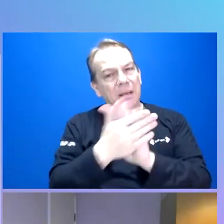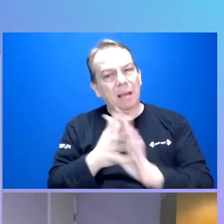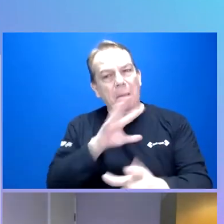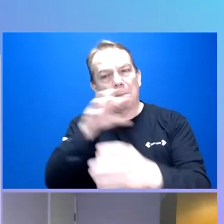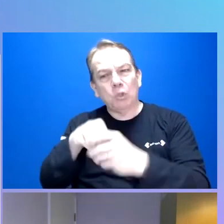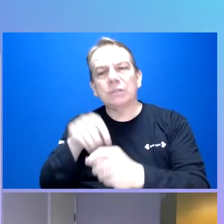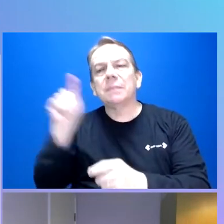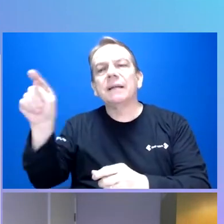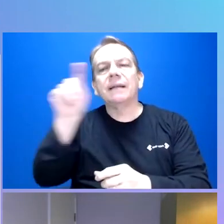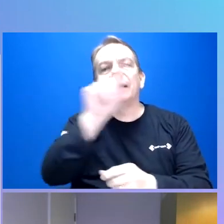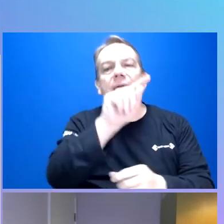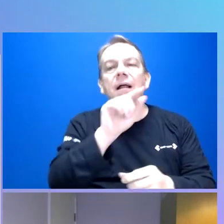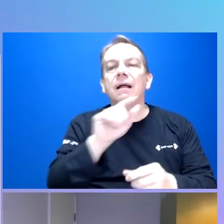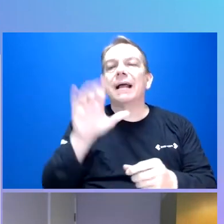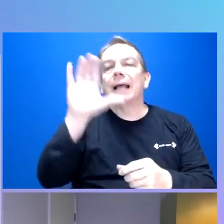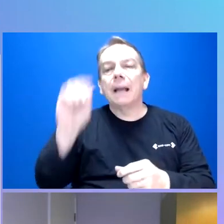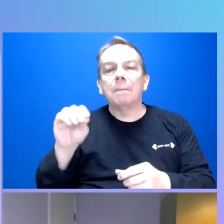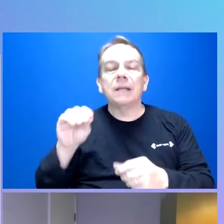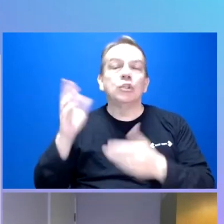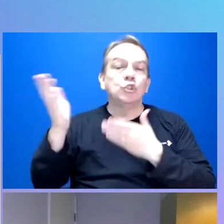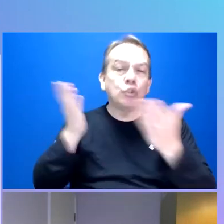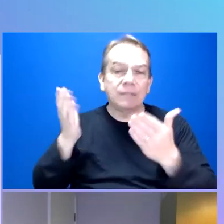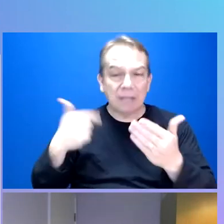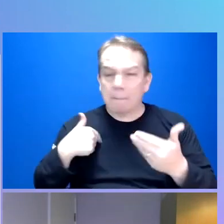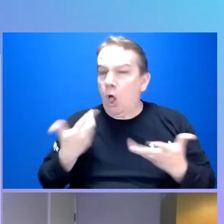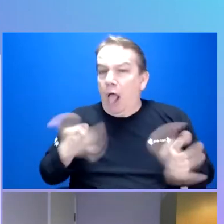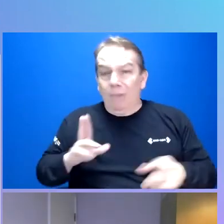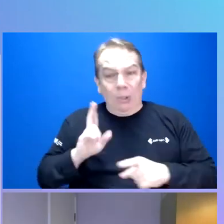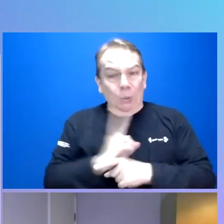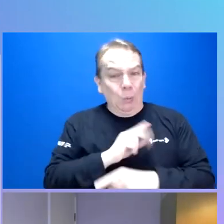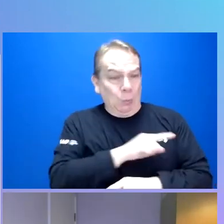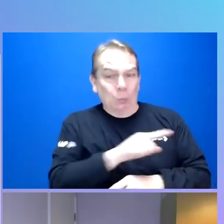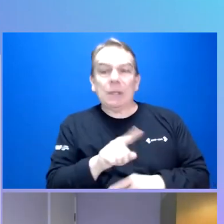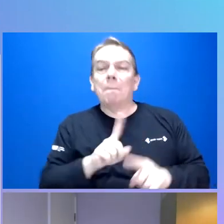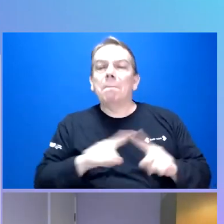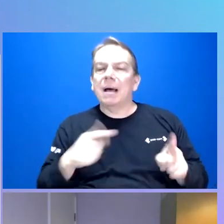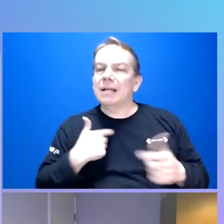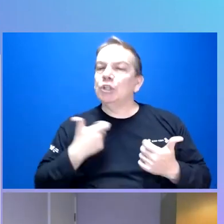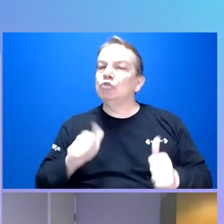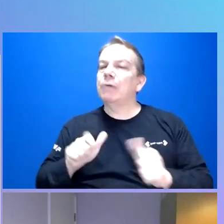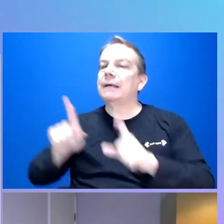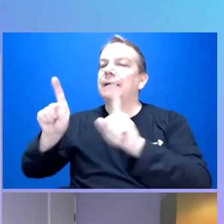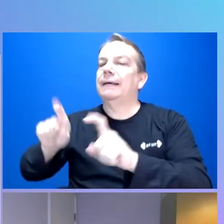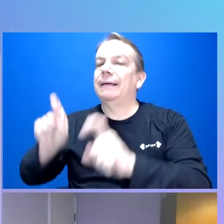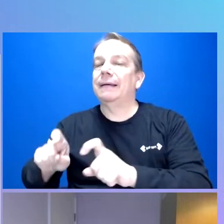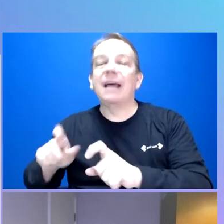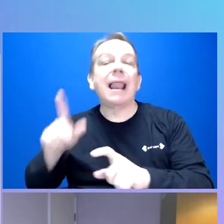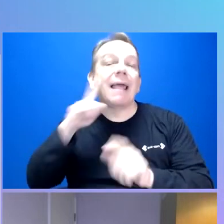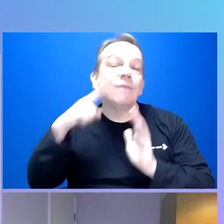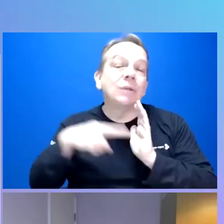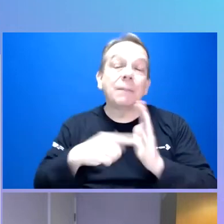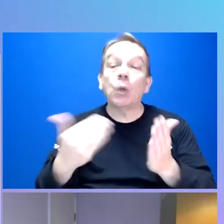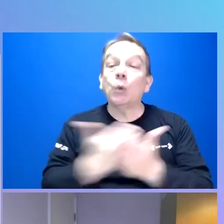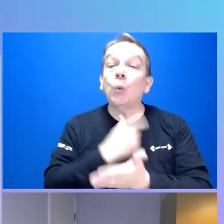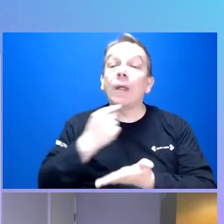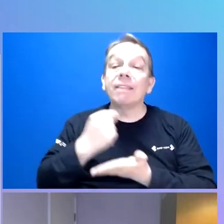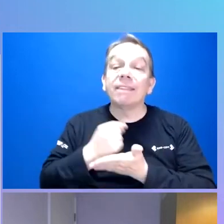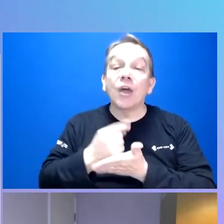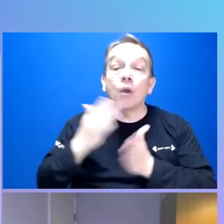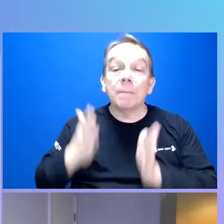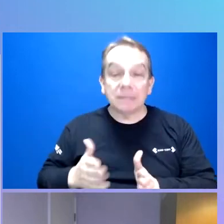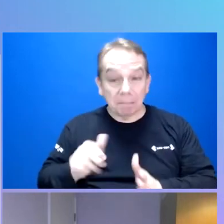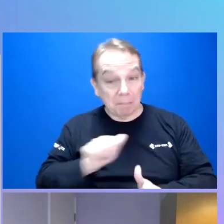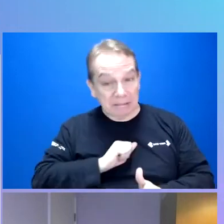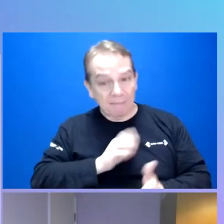for companies and services that you already use, much like how new therapists have to undergo the therapy that they are about